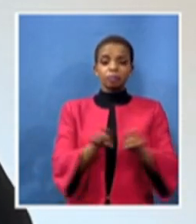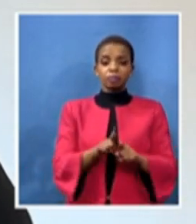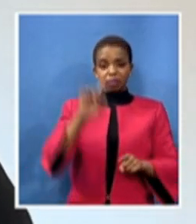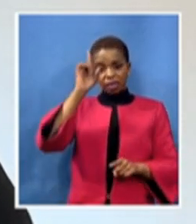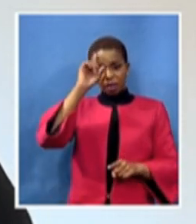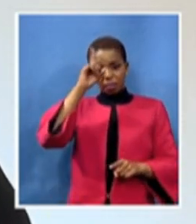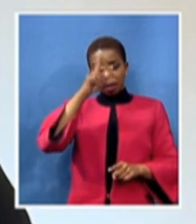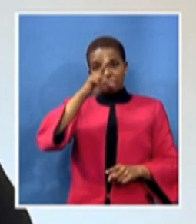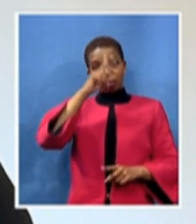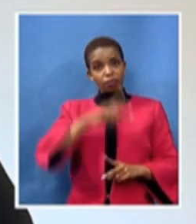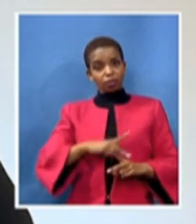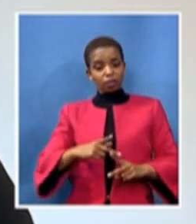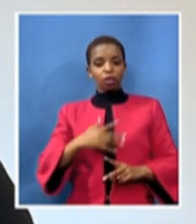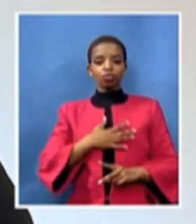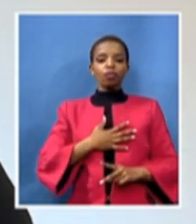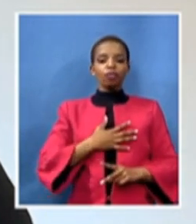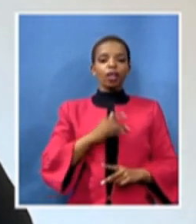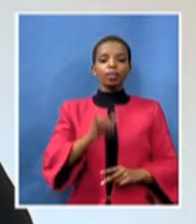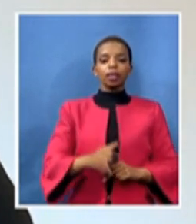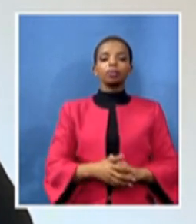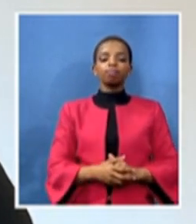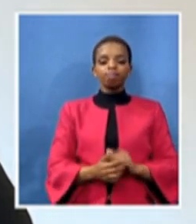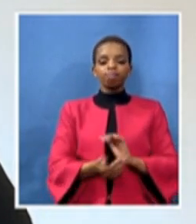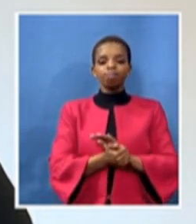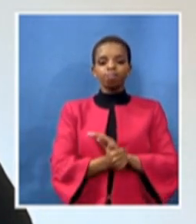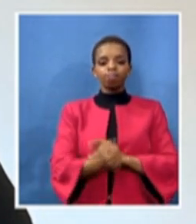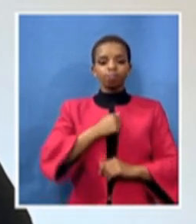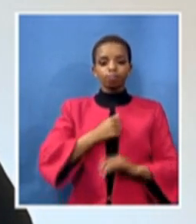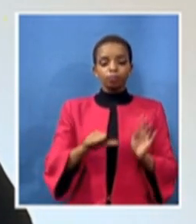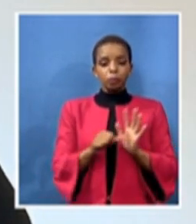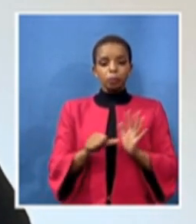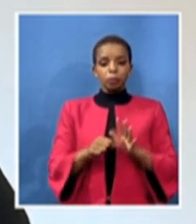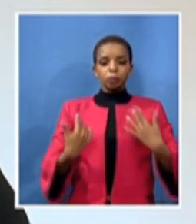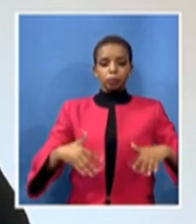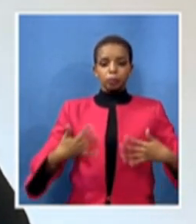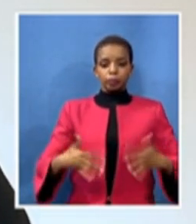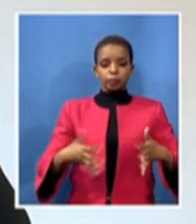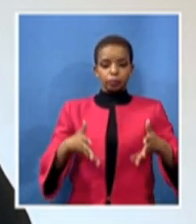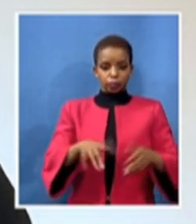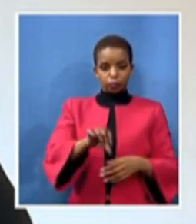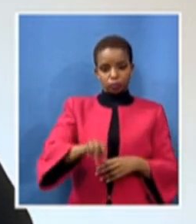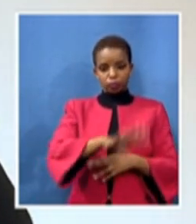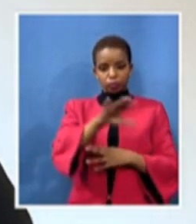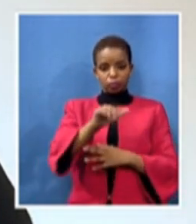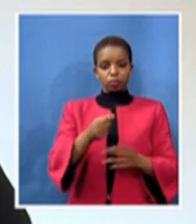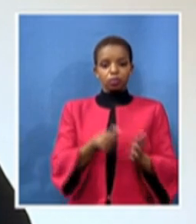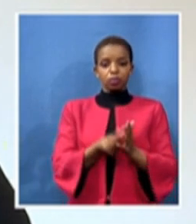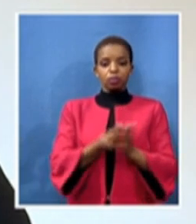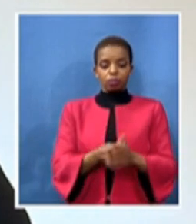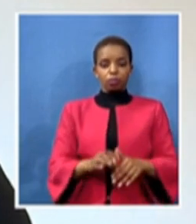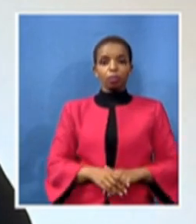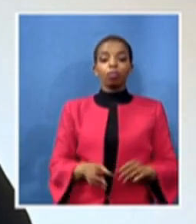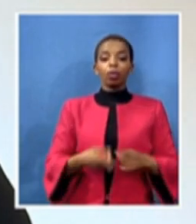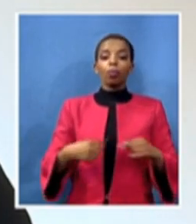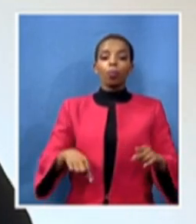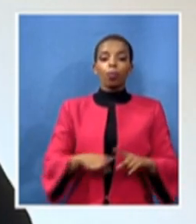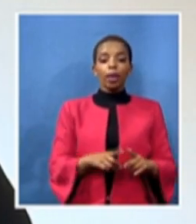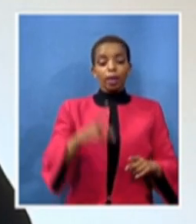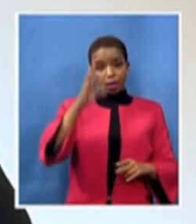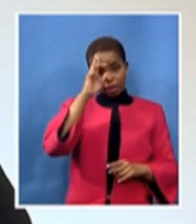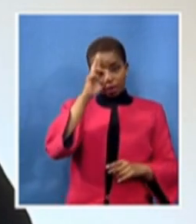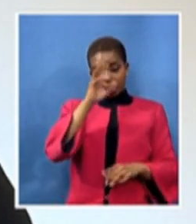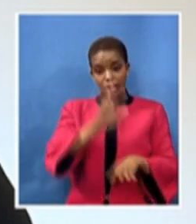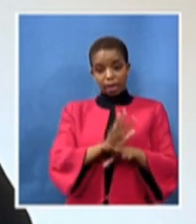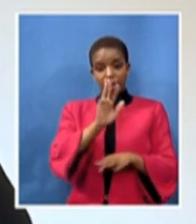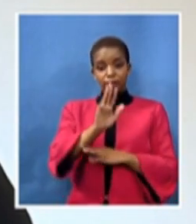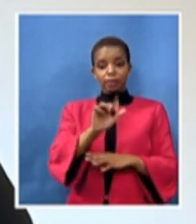South African economy. As we recall, the 1976 generation had set their sight on the most critical element